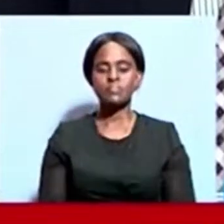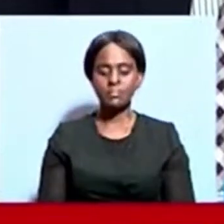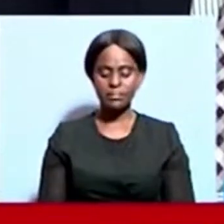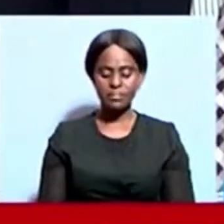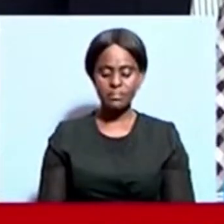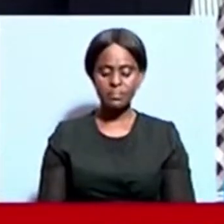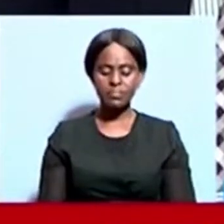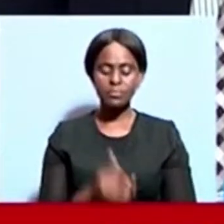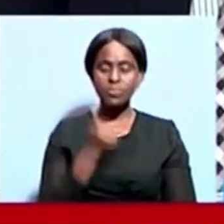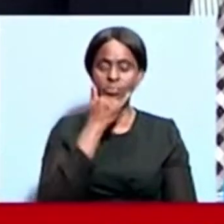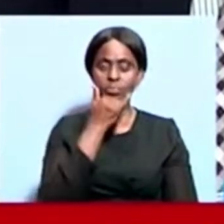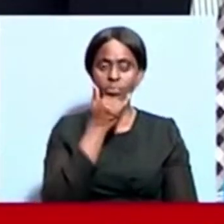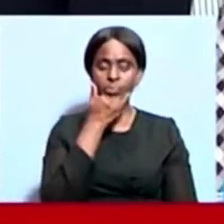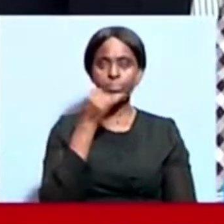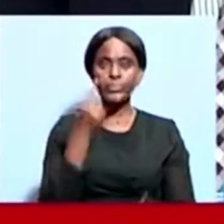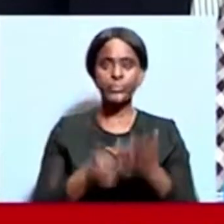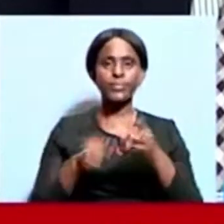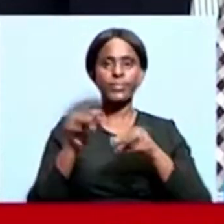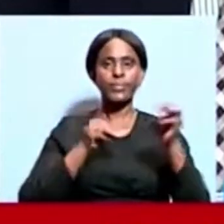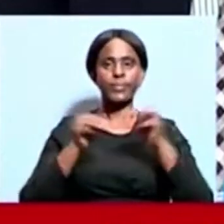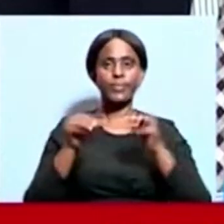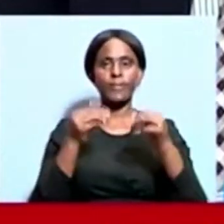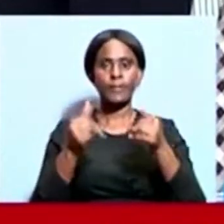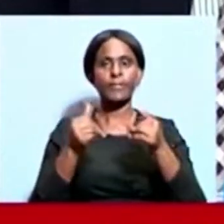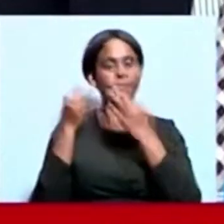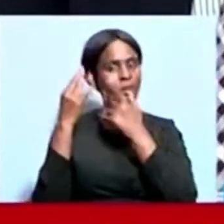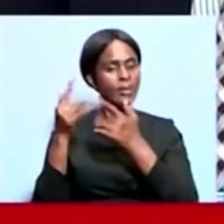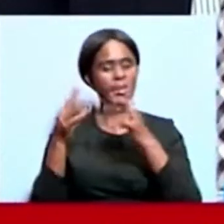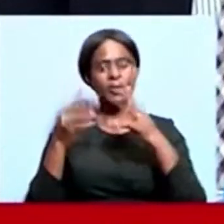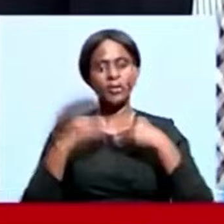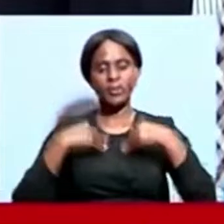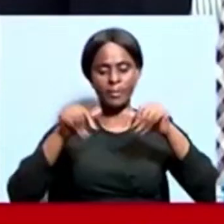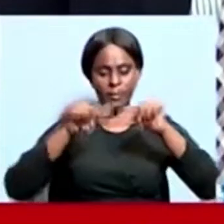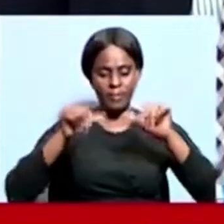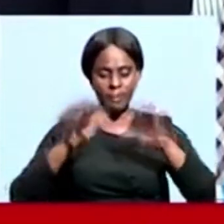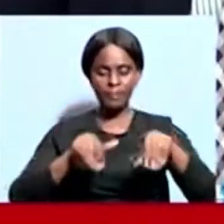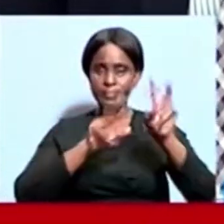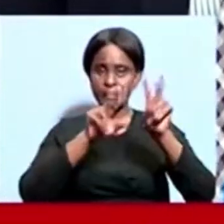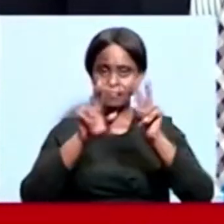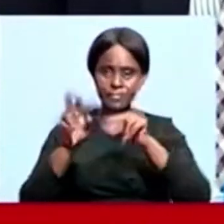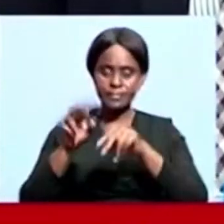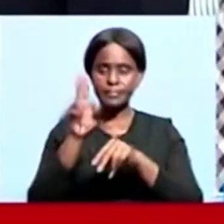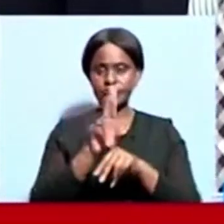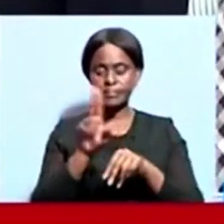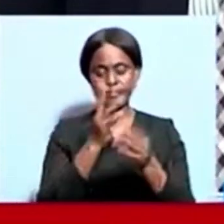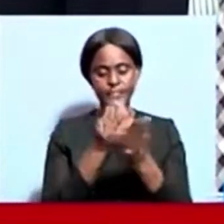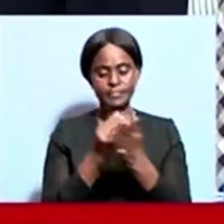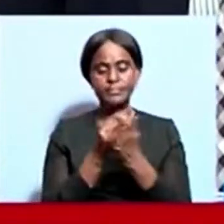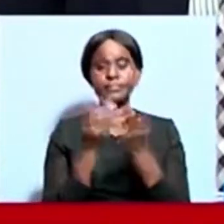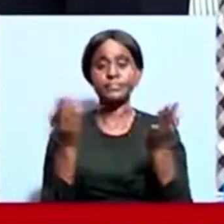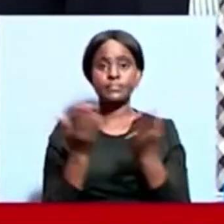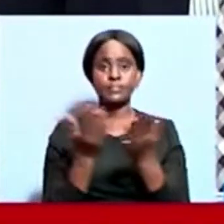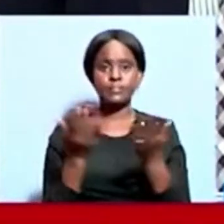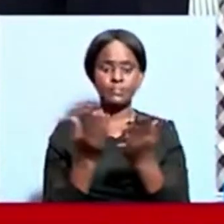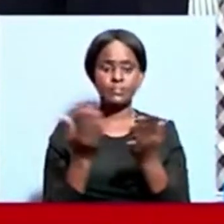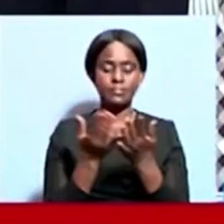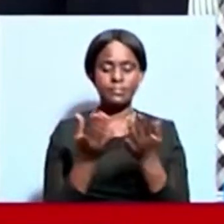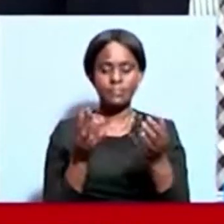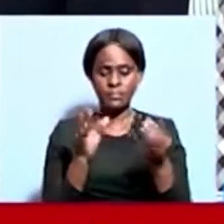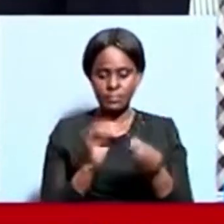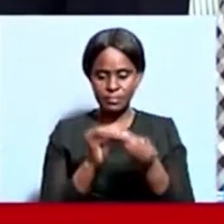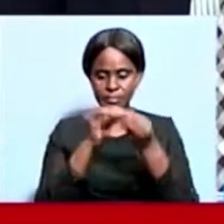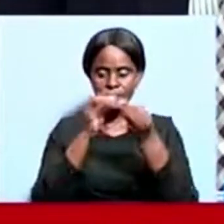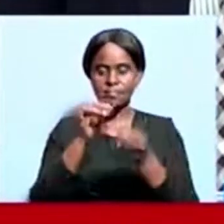Cause of query: management wishes to acknowledge the auditor's observation of unspent funds amounting